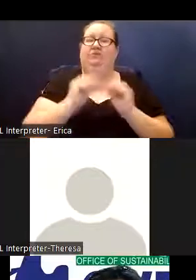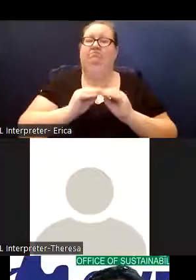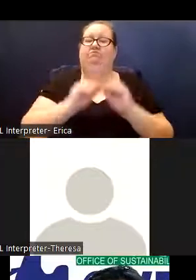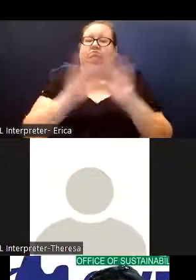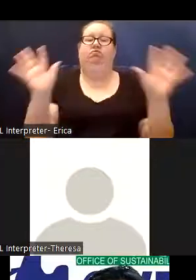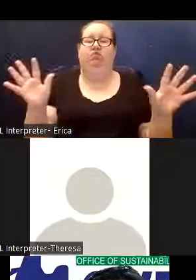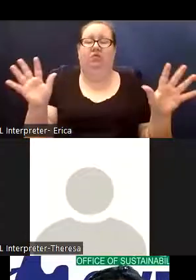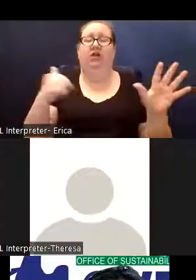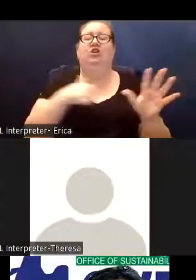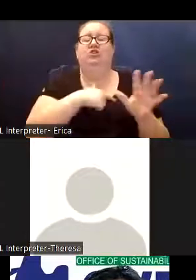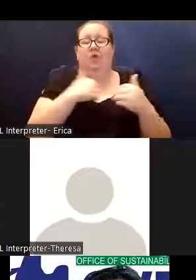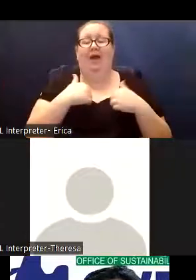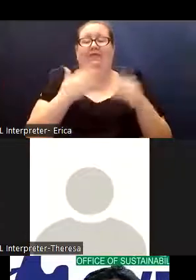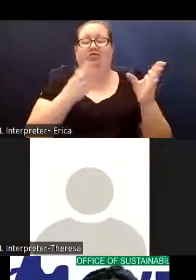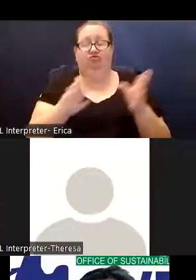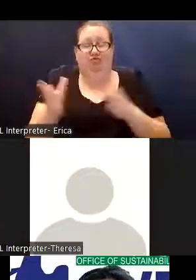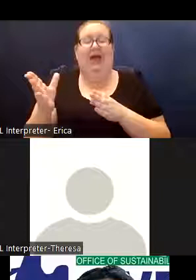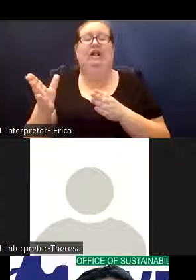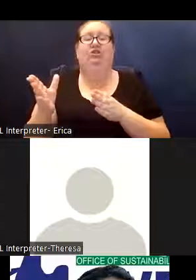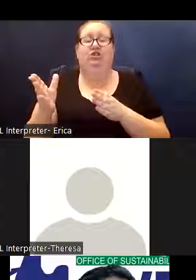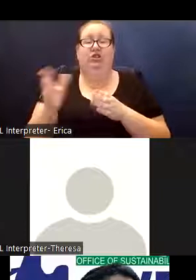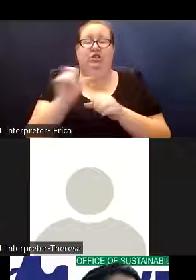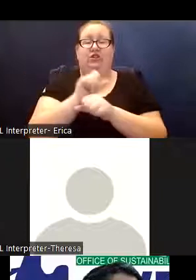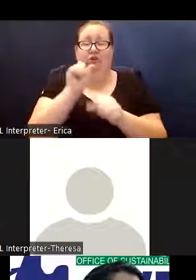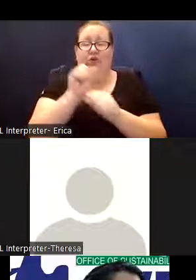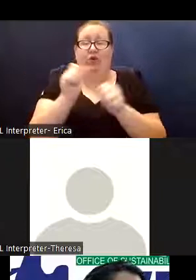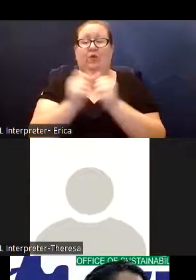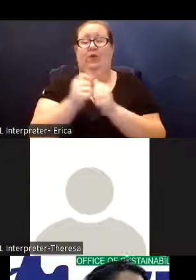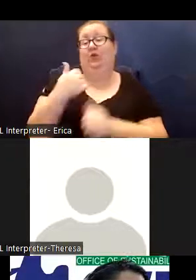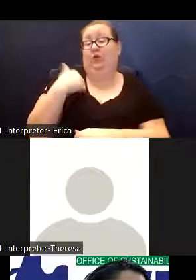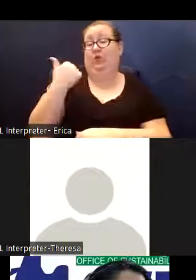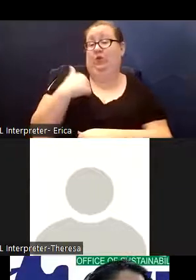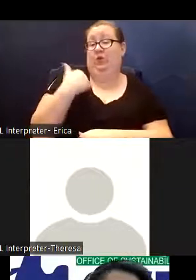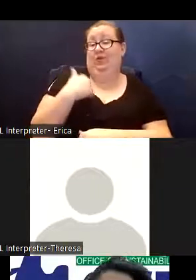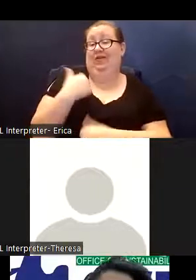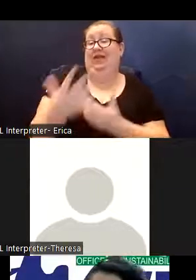a strategy for working with youth, including